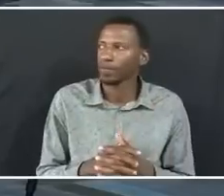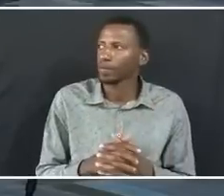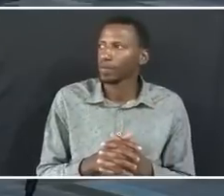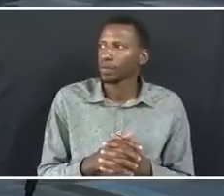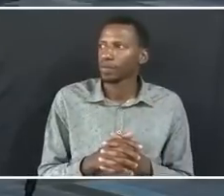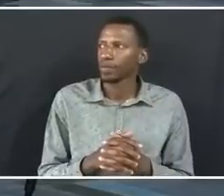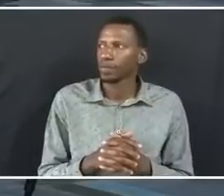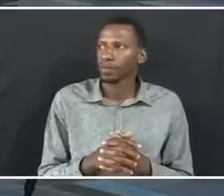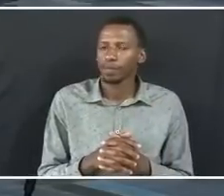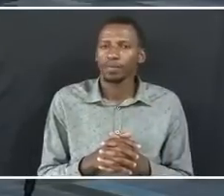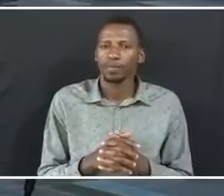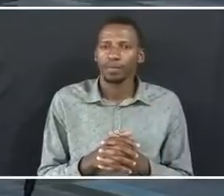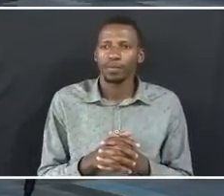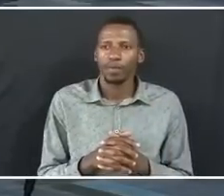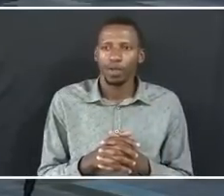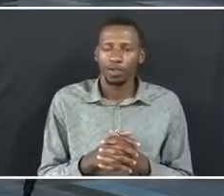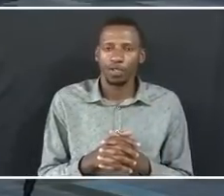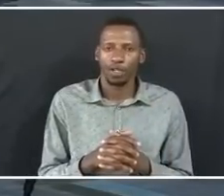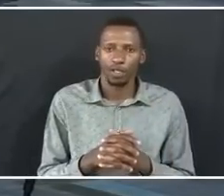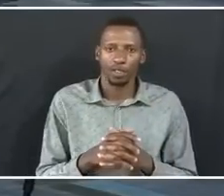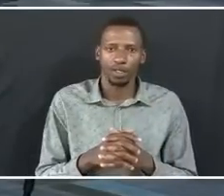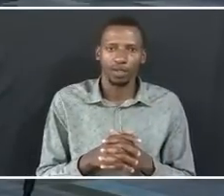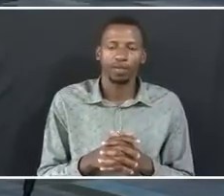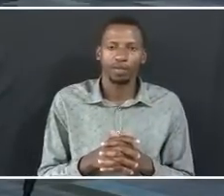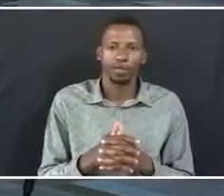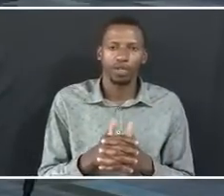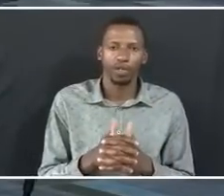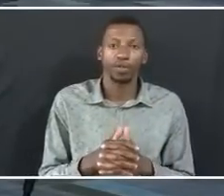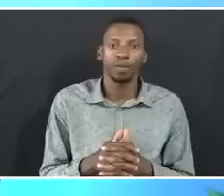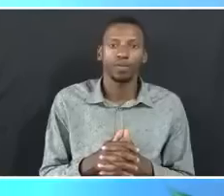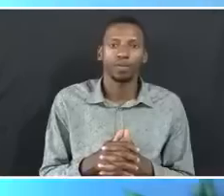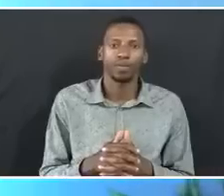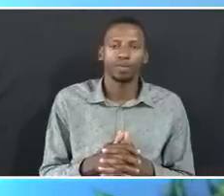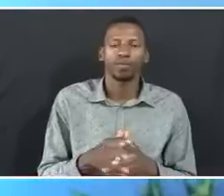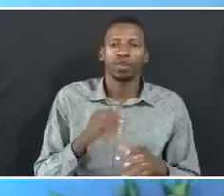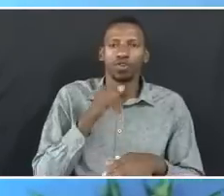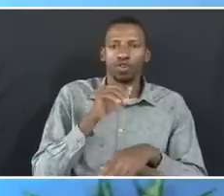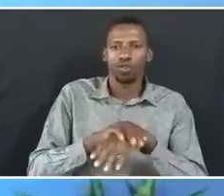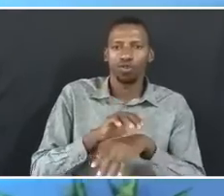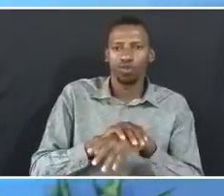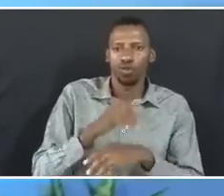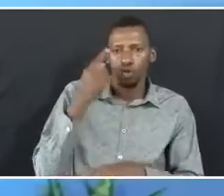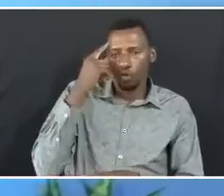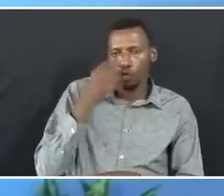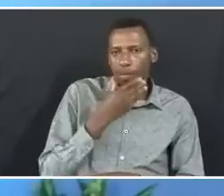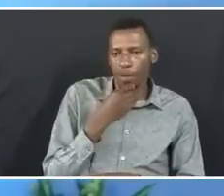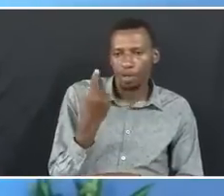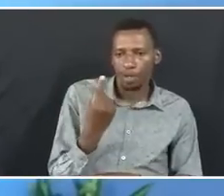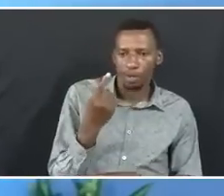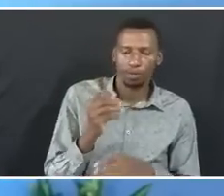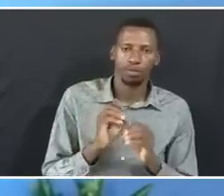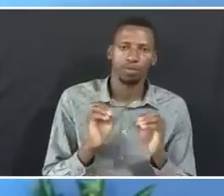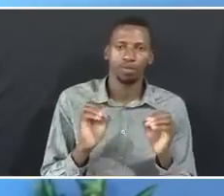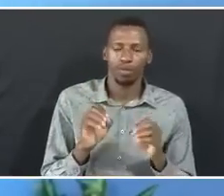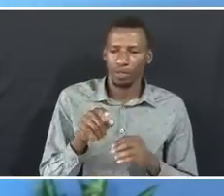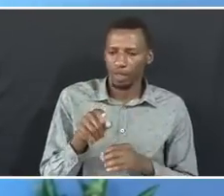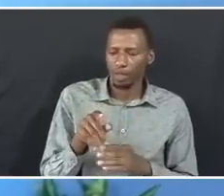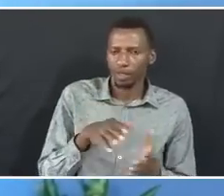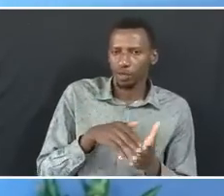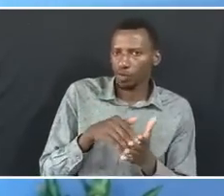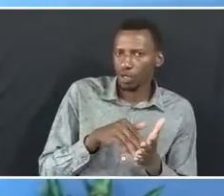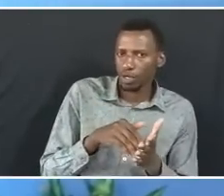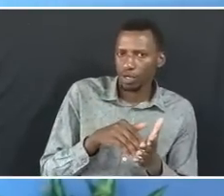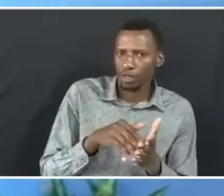And the Lord says, it is not good for a man to be alone. That inadequacy can only be filled